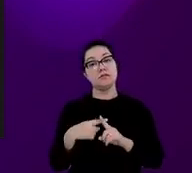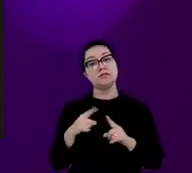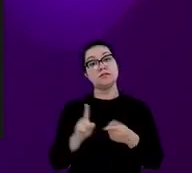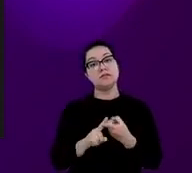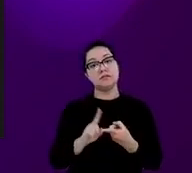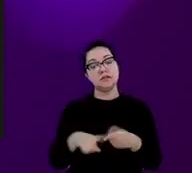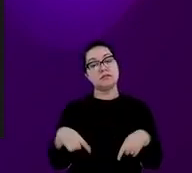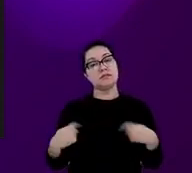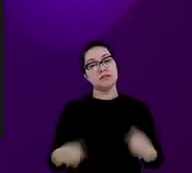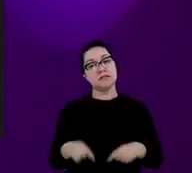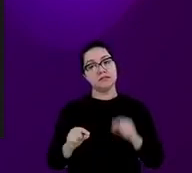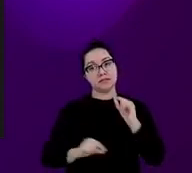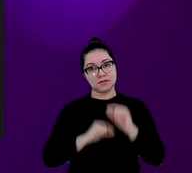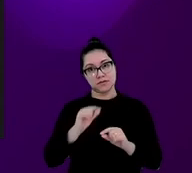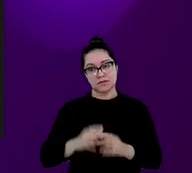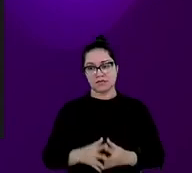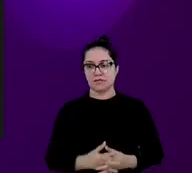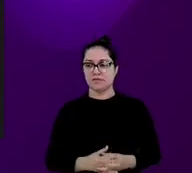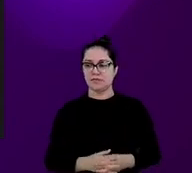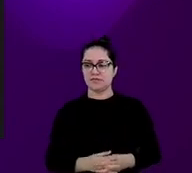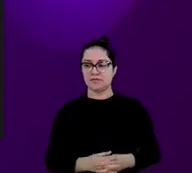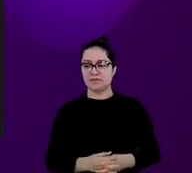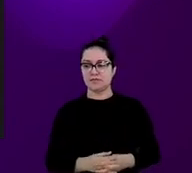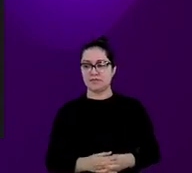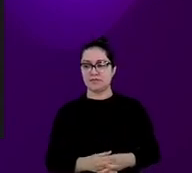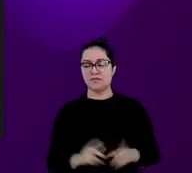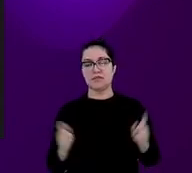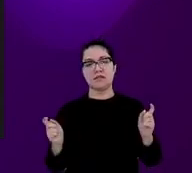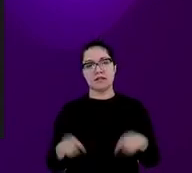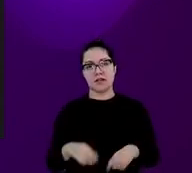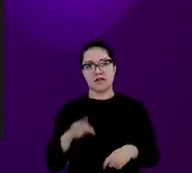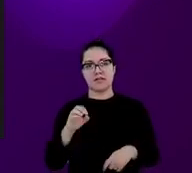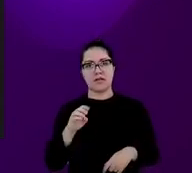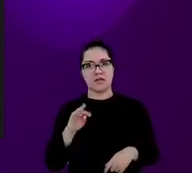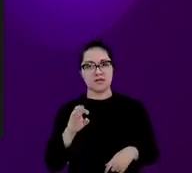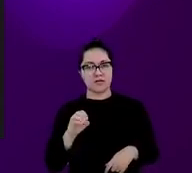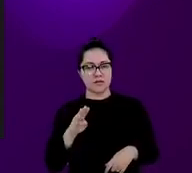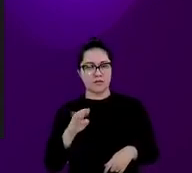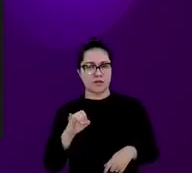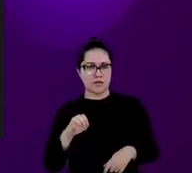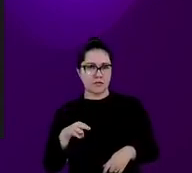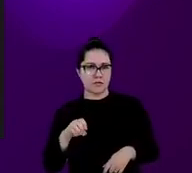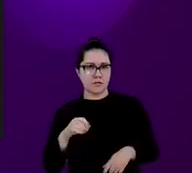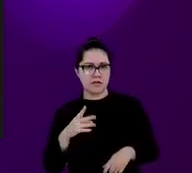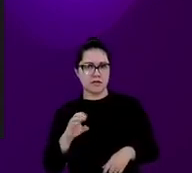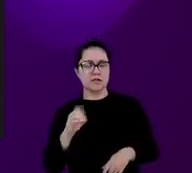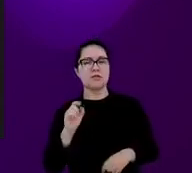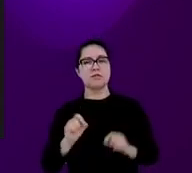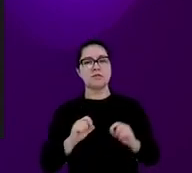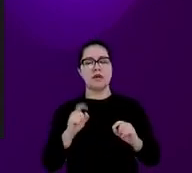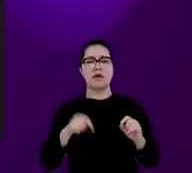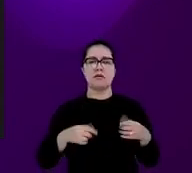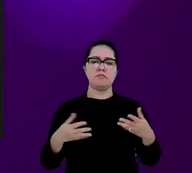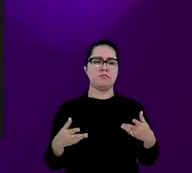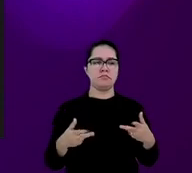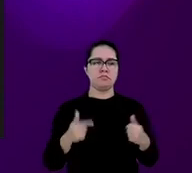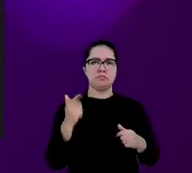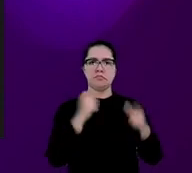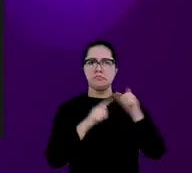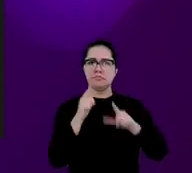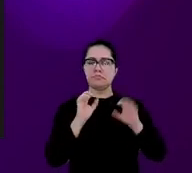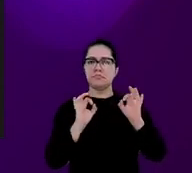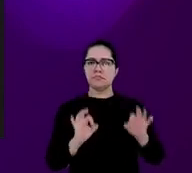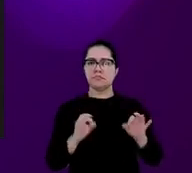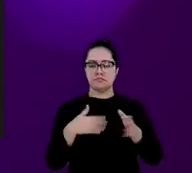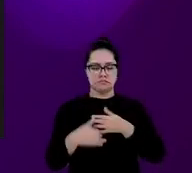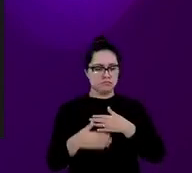to make photobiomodulation works no matter the experience of the person who are applying. So that's the main